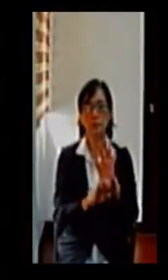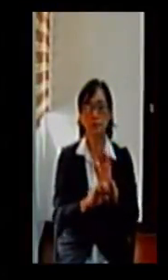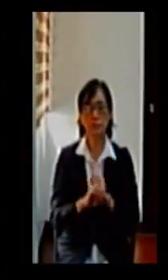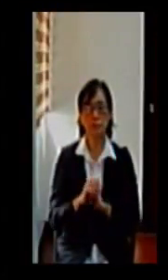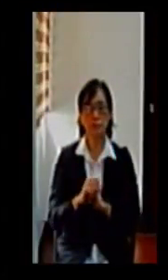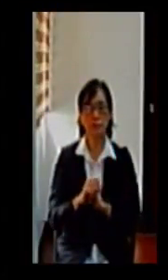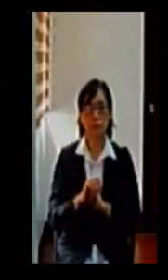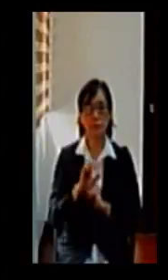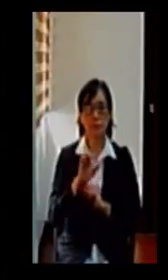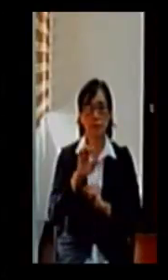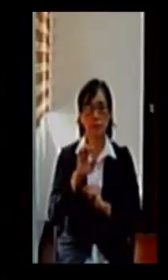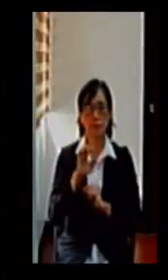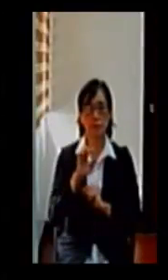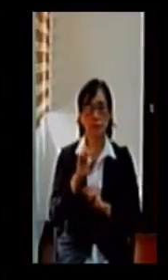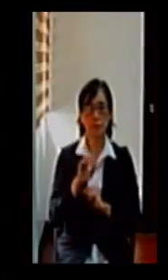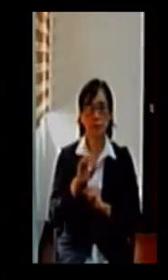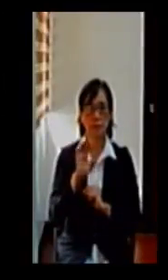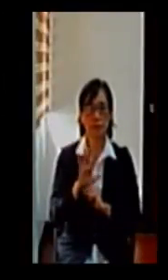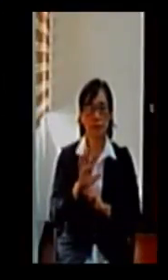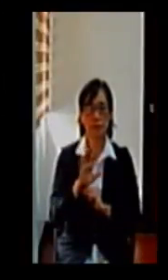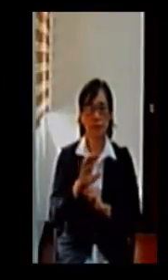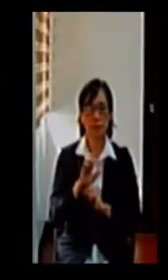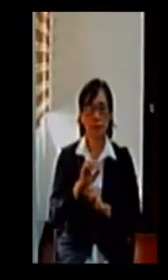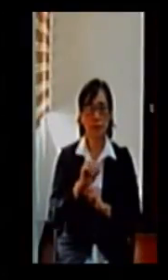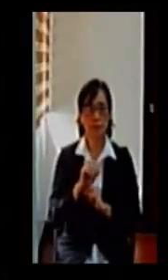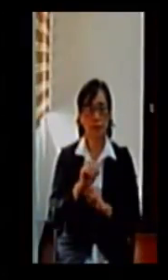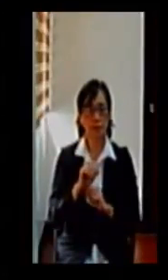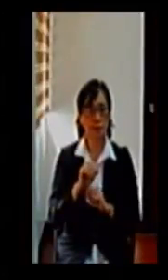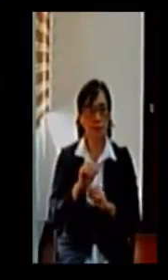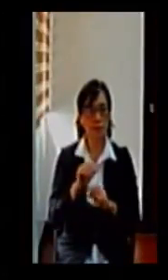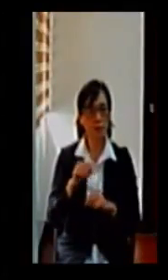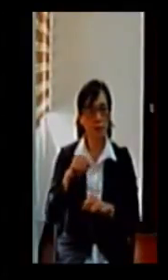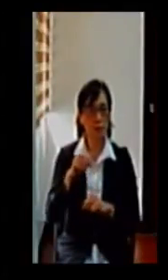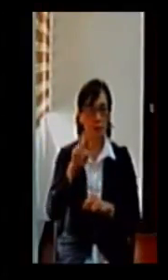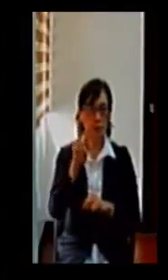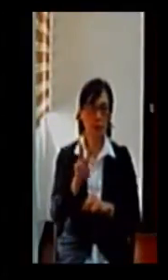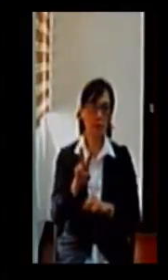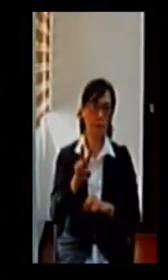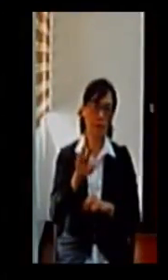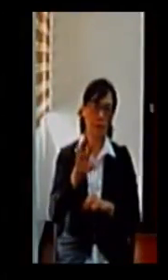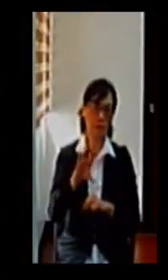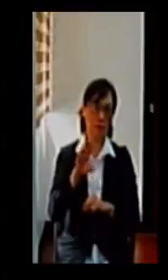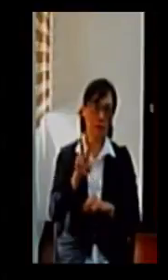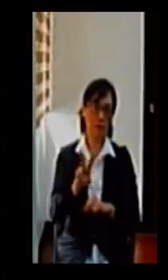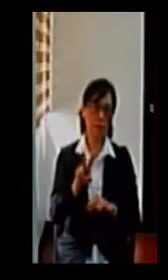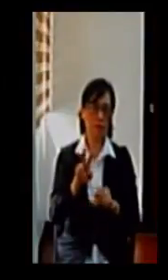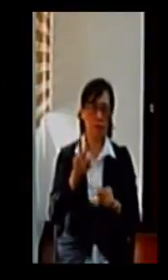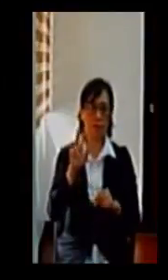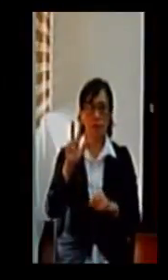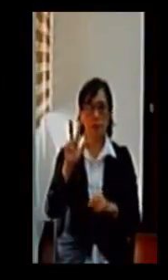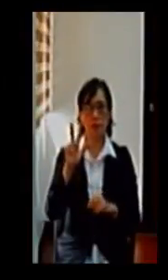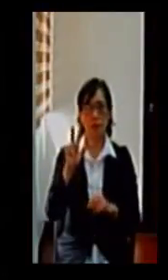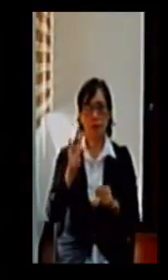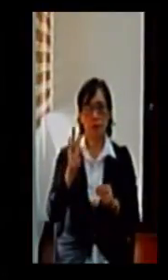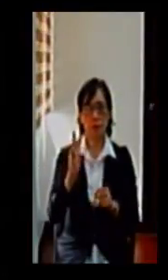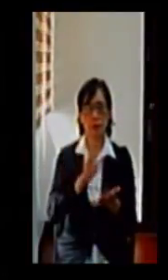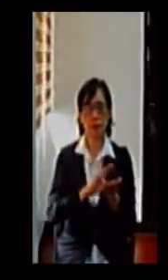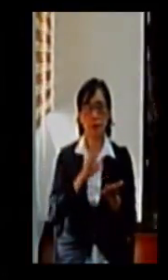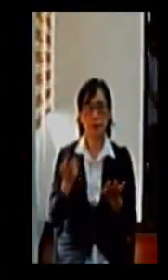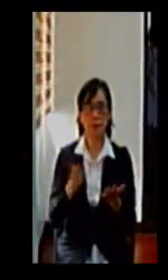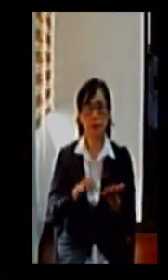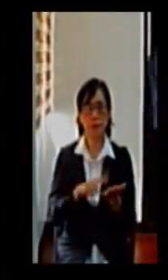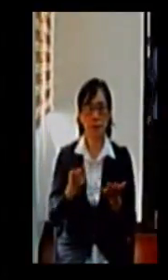The second document, Dr. Maliari, please, is a curriculum vitae consisting of 7 pages, previously